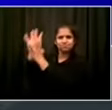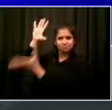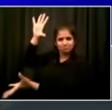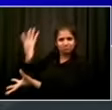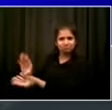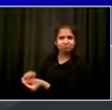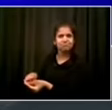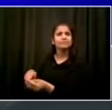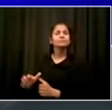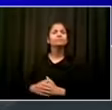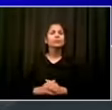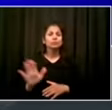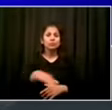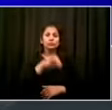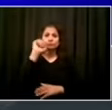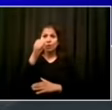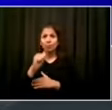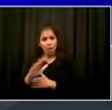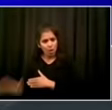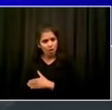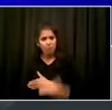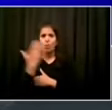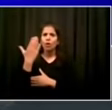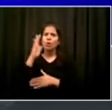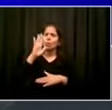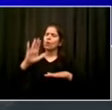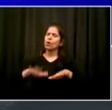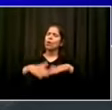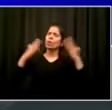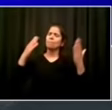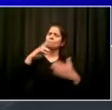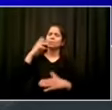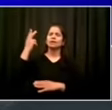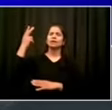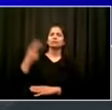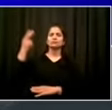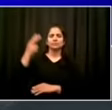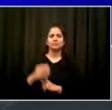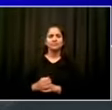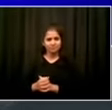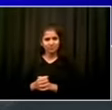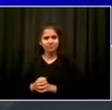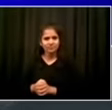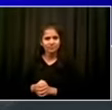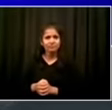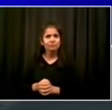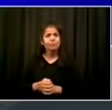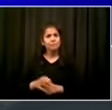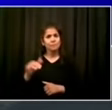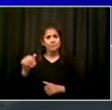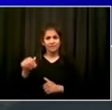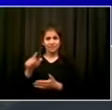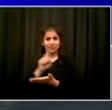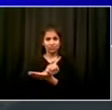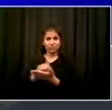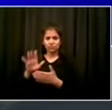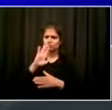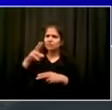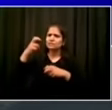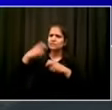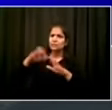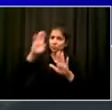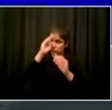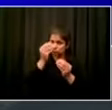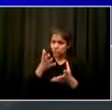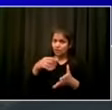this week has been a very long week, a tough week in many ways, a powerful, meaningful week as well, for sure. A week where